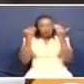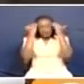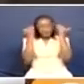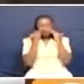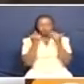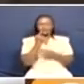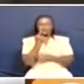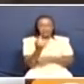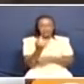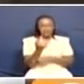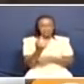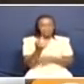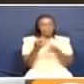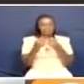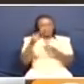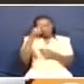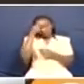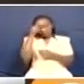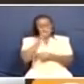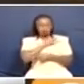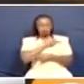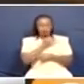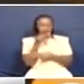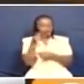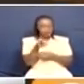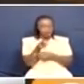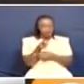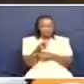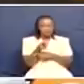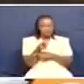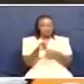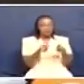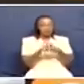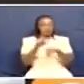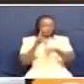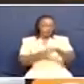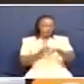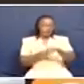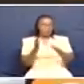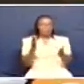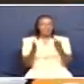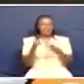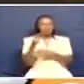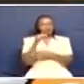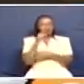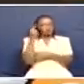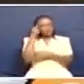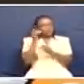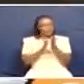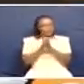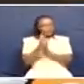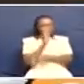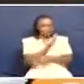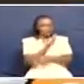But because of the nature of this matter and the time factor, don't you think your interest as